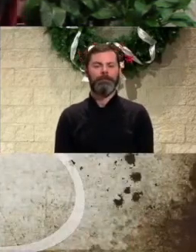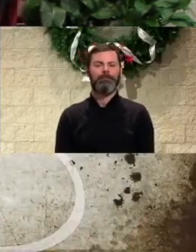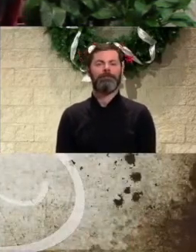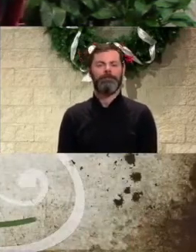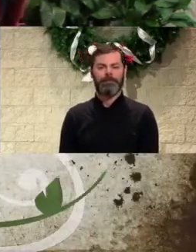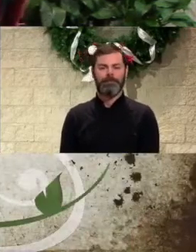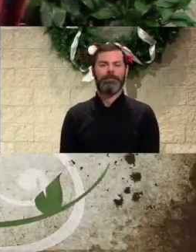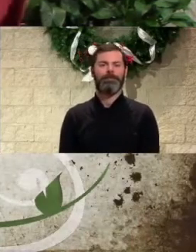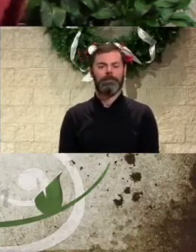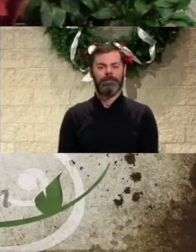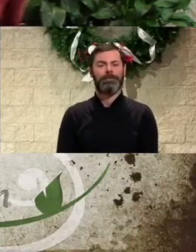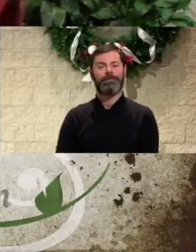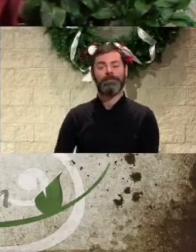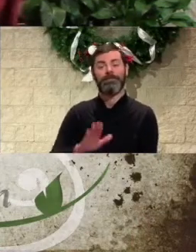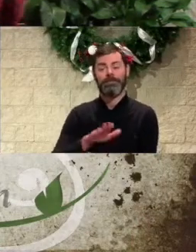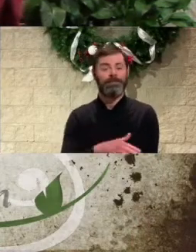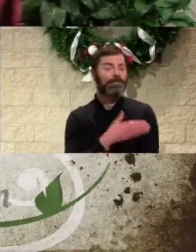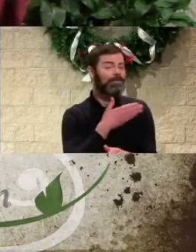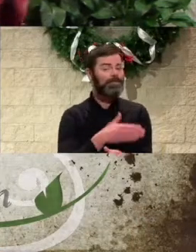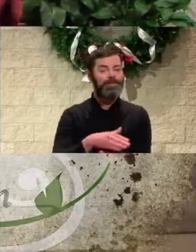two. Merry Christmas.